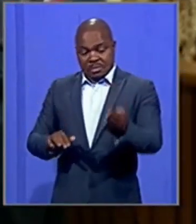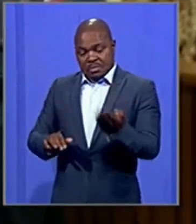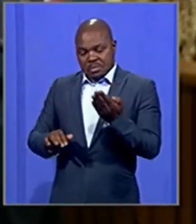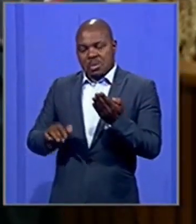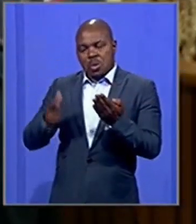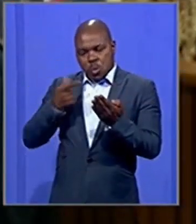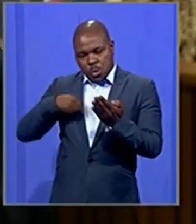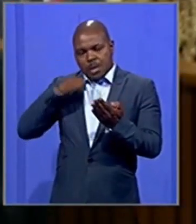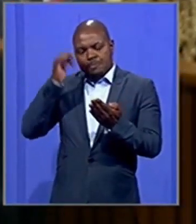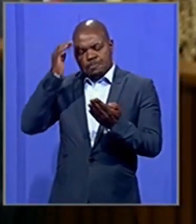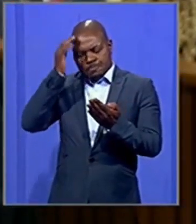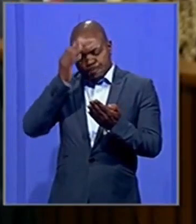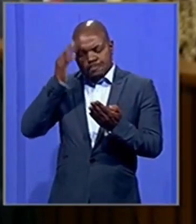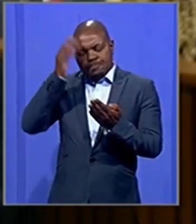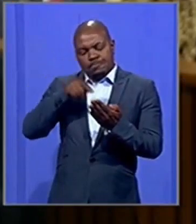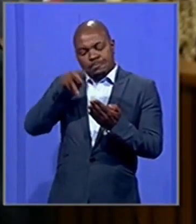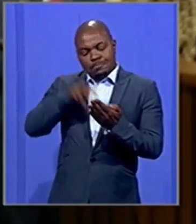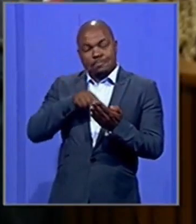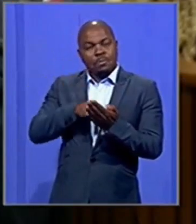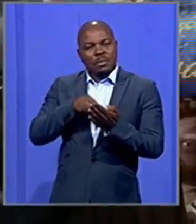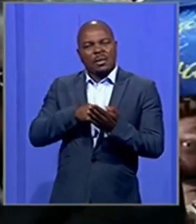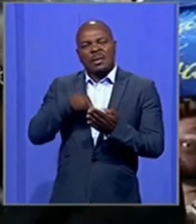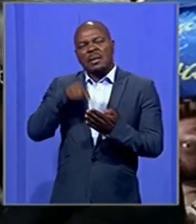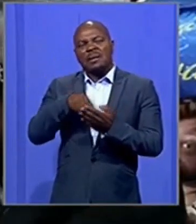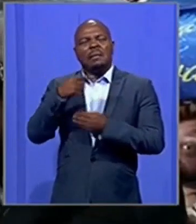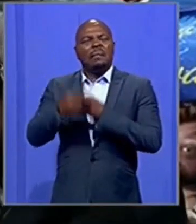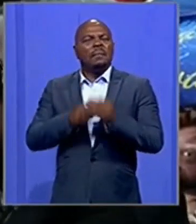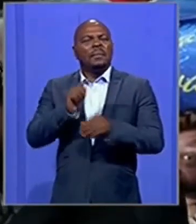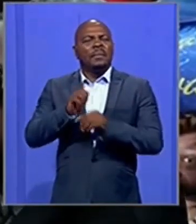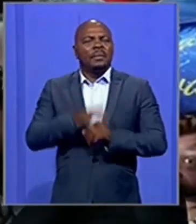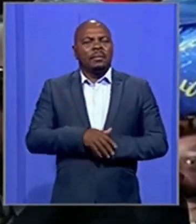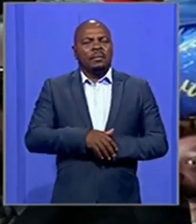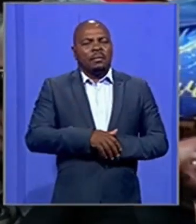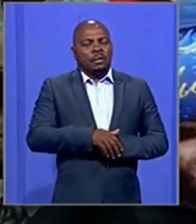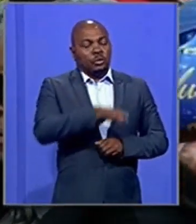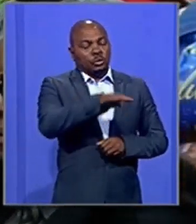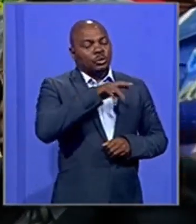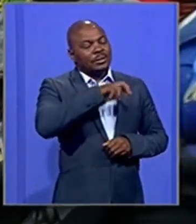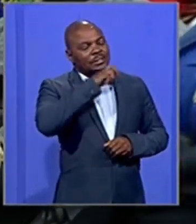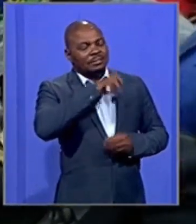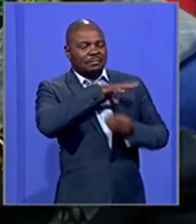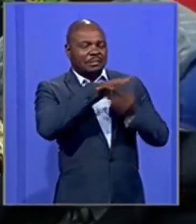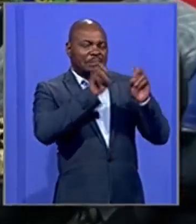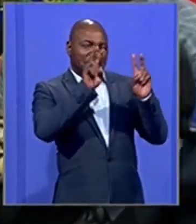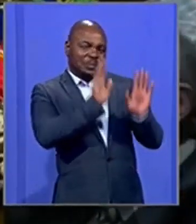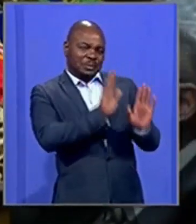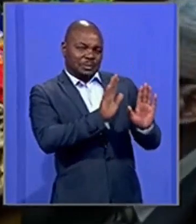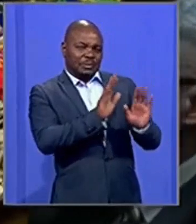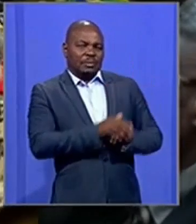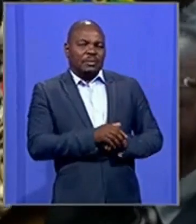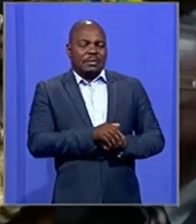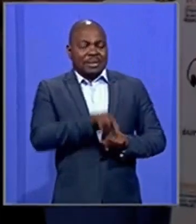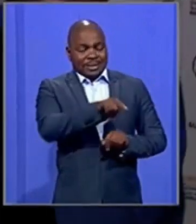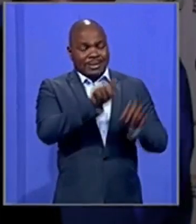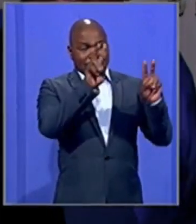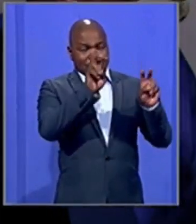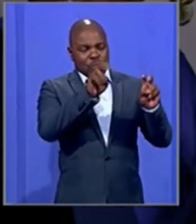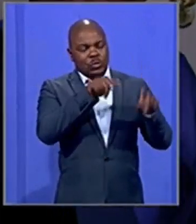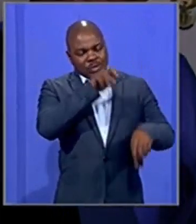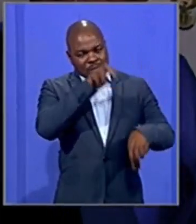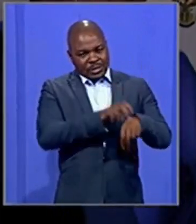it. It has to do with the royal family matters, and those are matters that need to